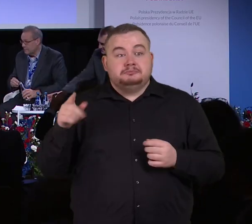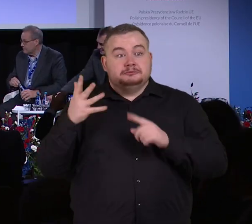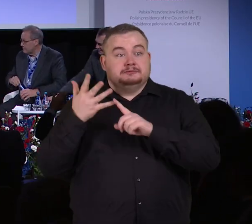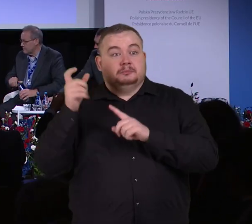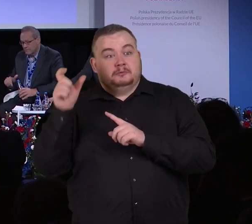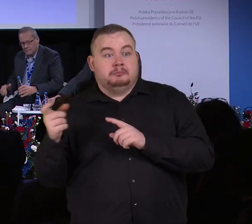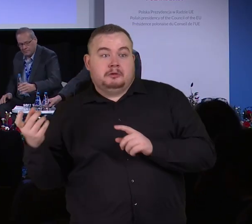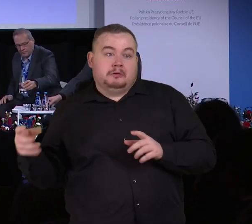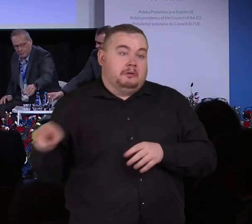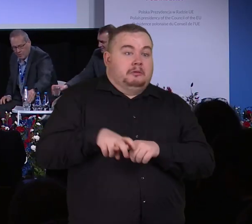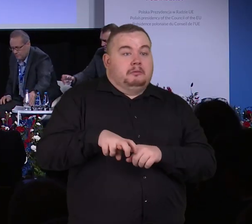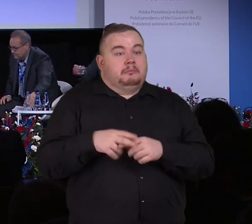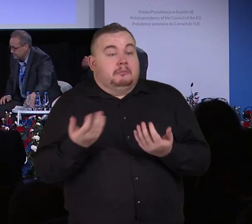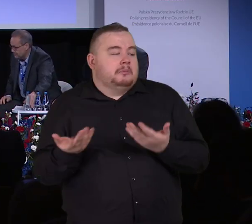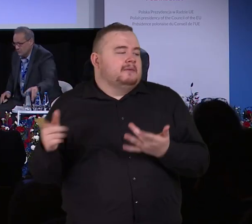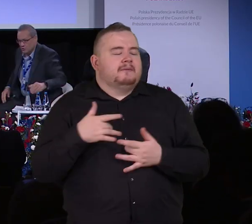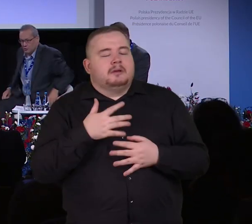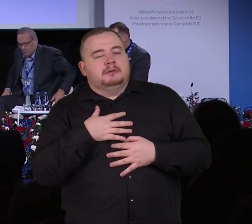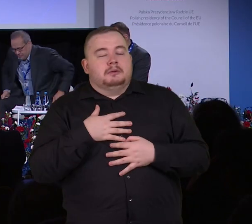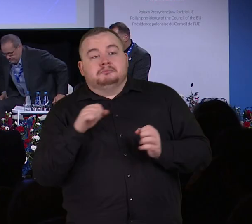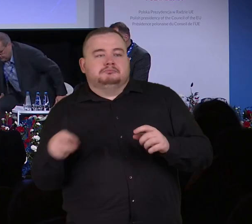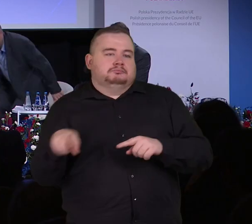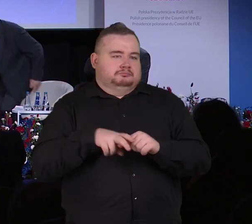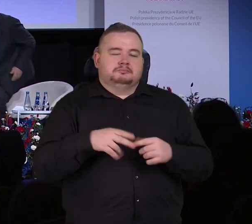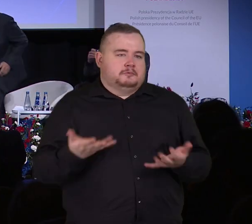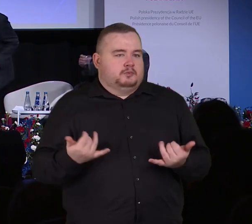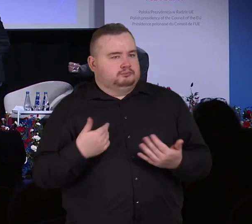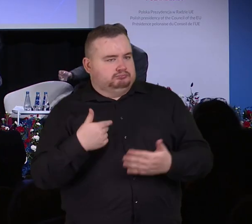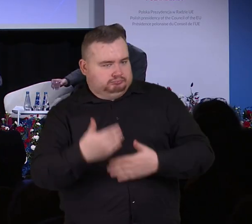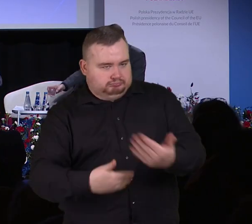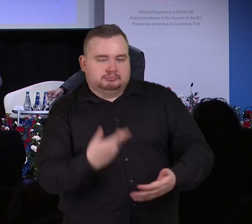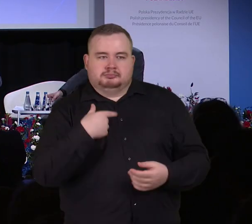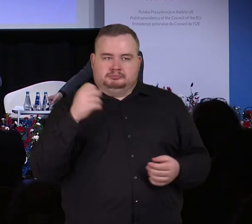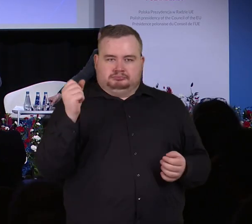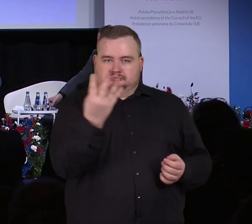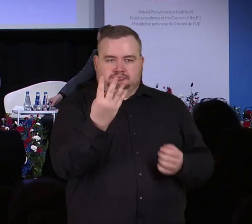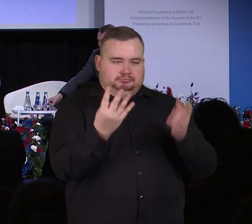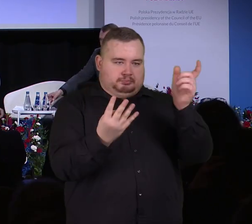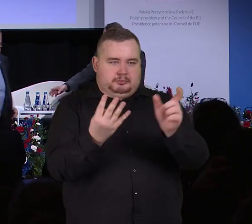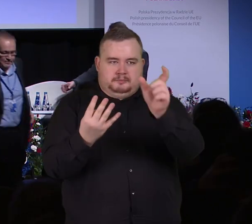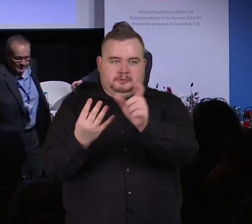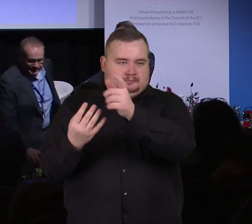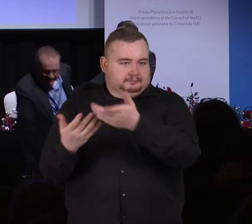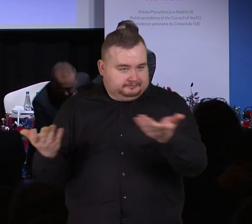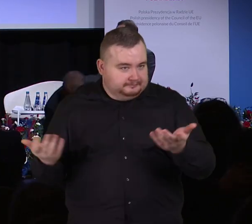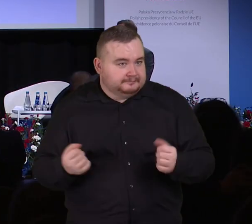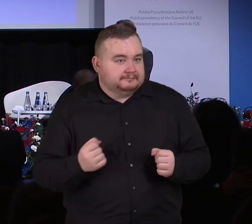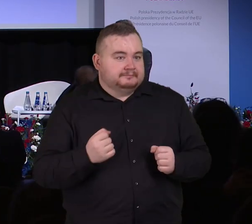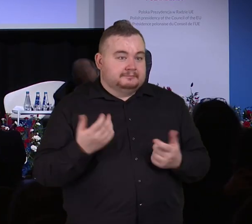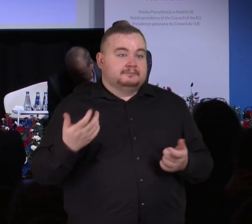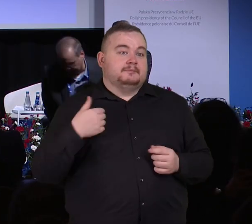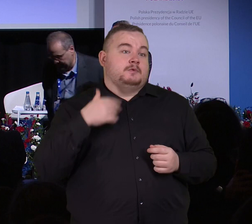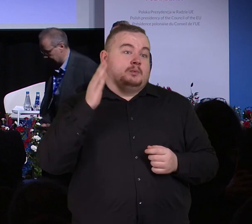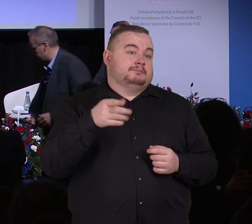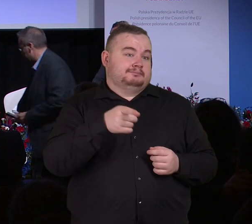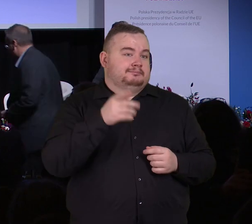Polish. So if you will use translation, please take your headset. Forgot to